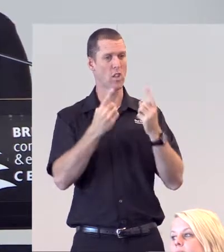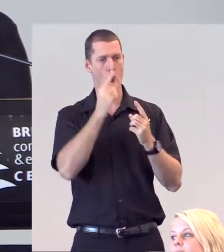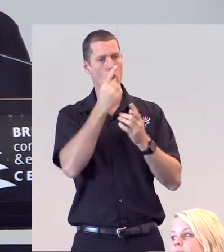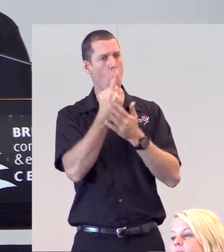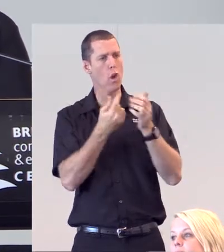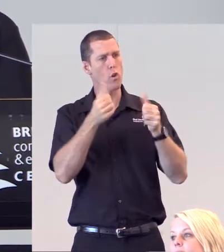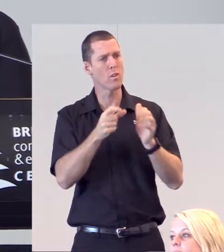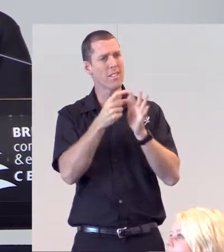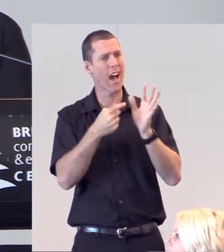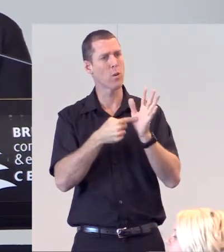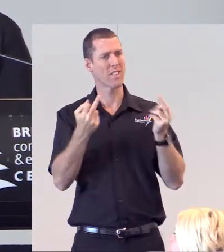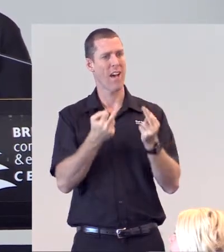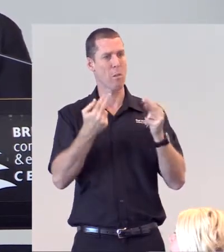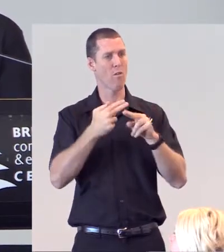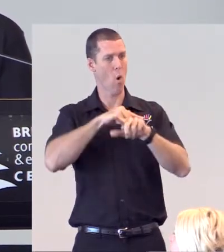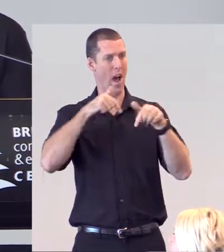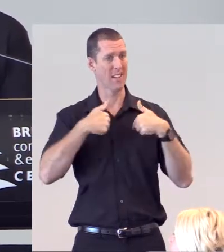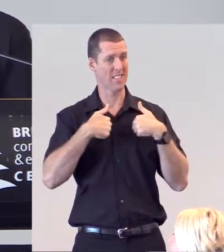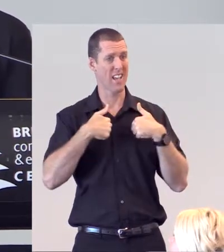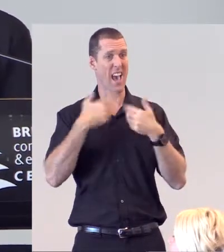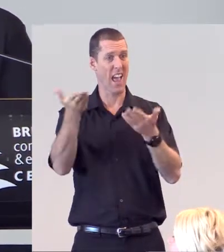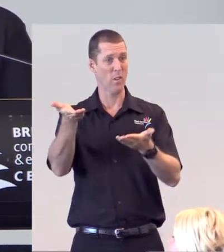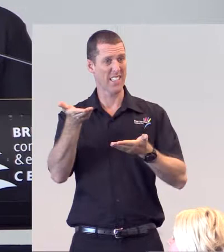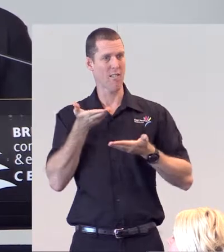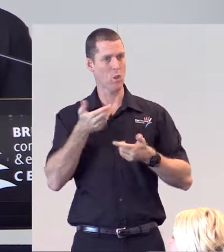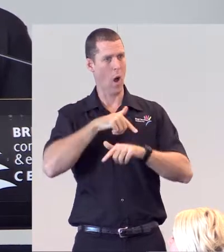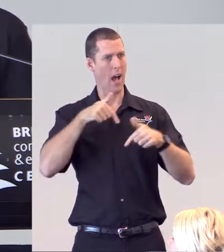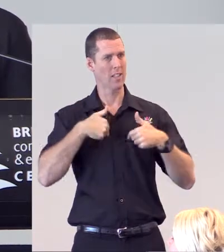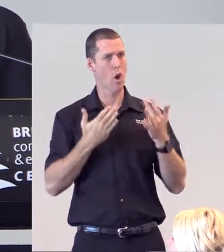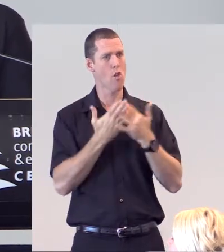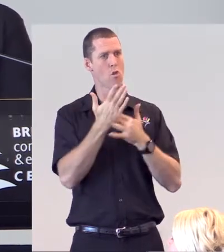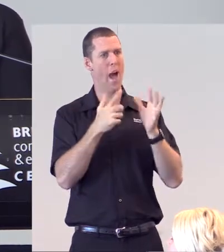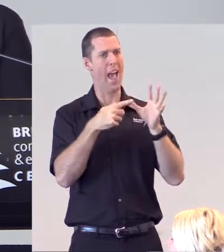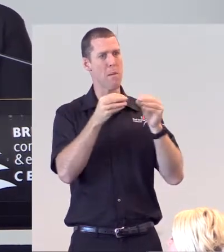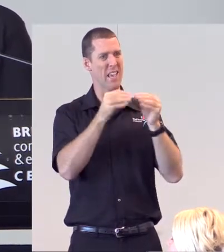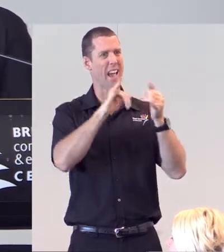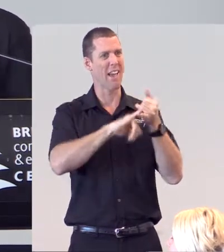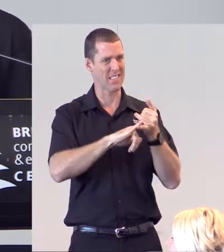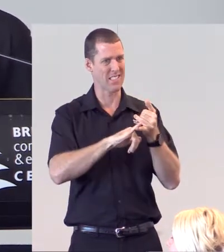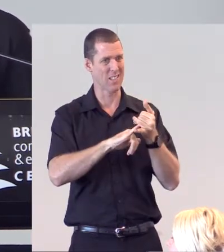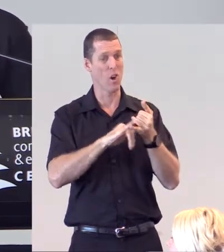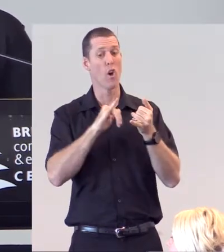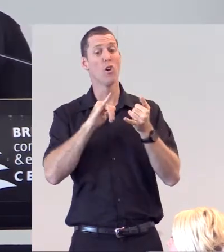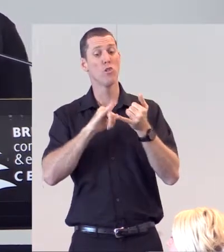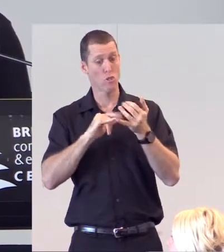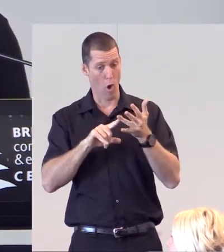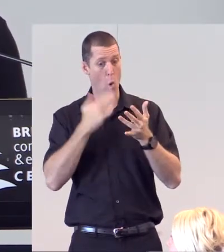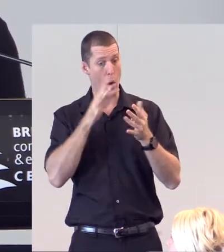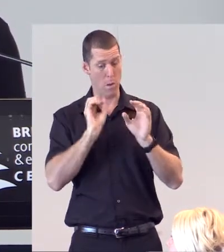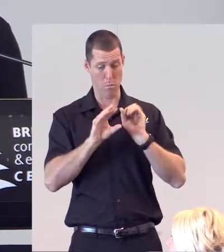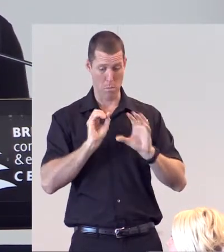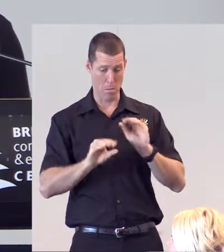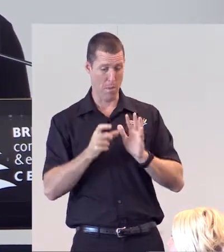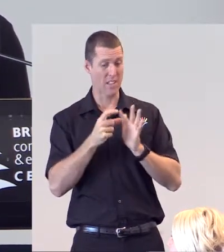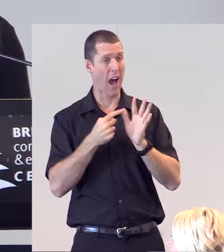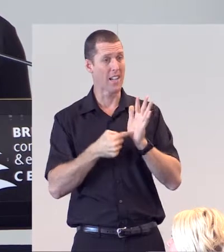that is available to us and as it's presented to us through ABS. So when we put this together,